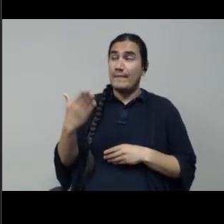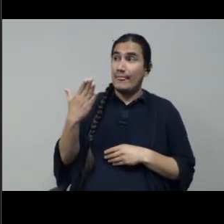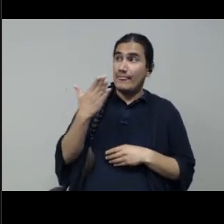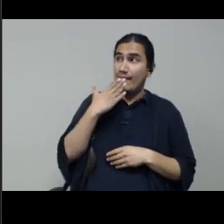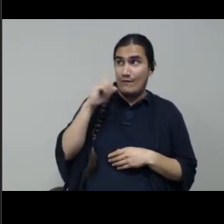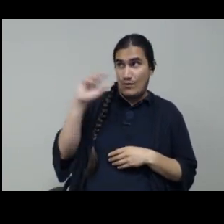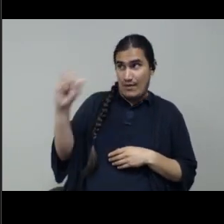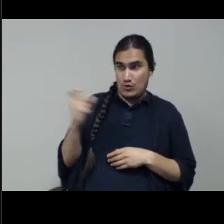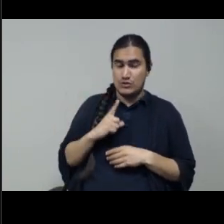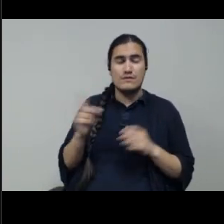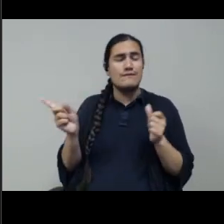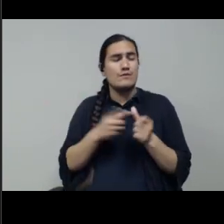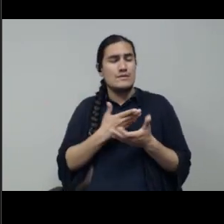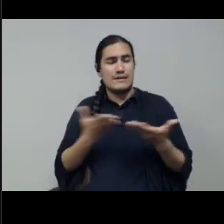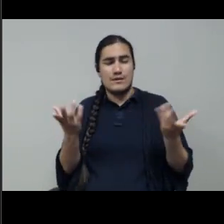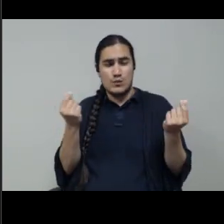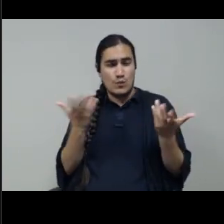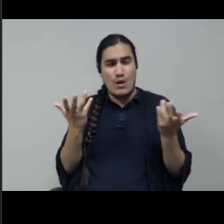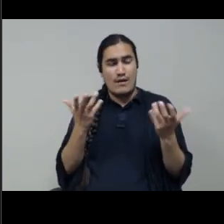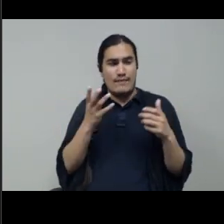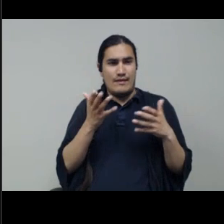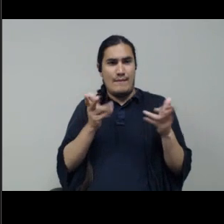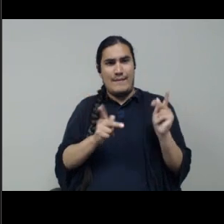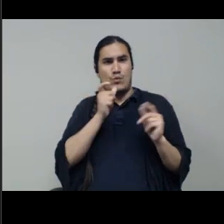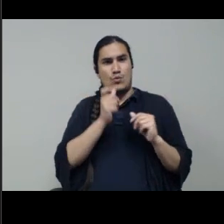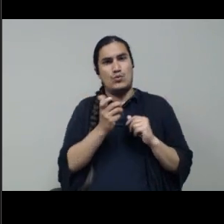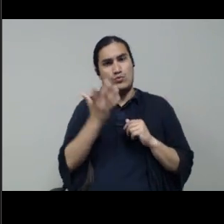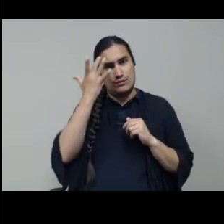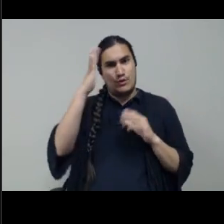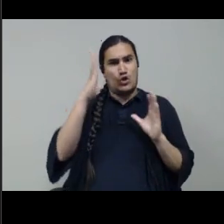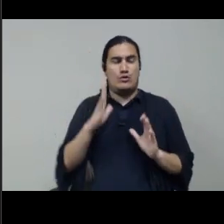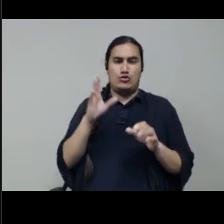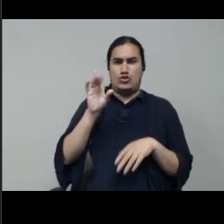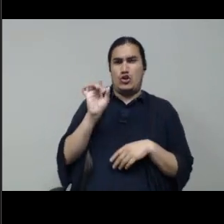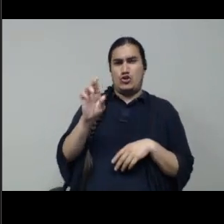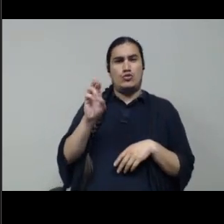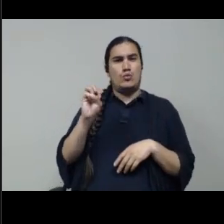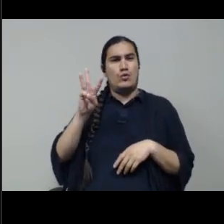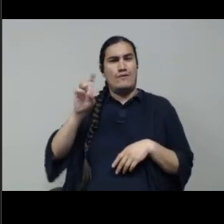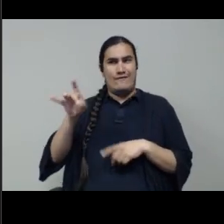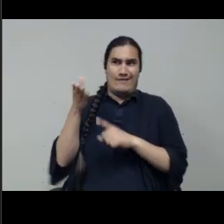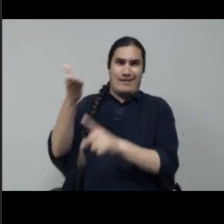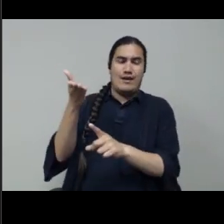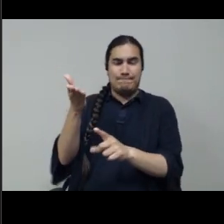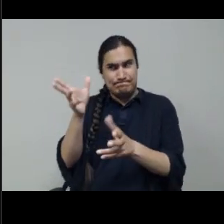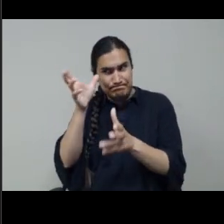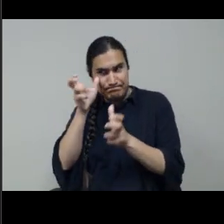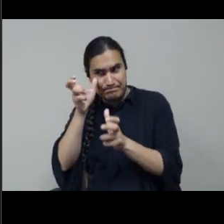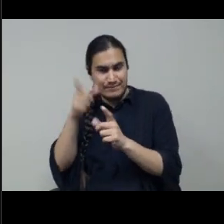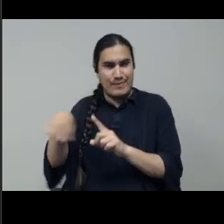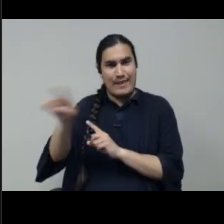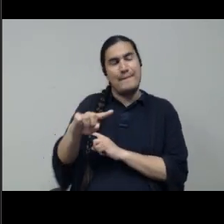is I listen to the people who are all smarter than me, like Dr. Wolf, who's behind me here, to put those together. But we're going to be putting together those